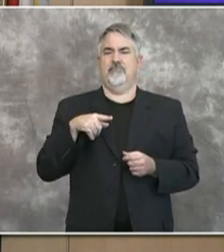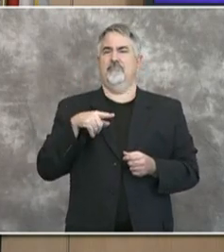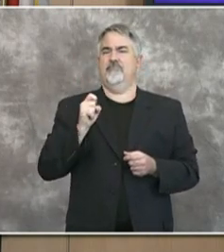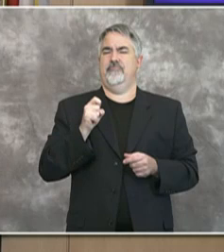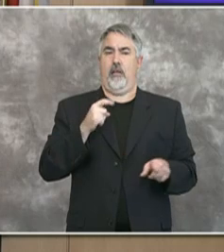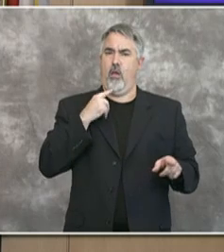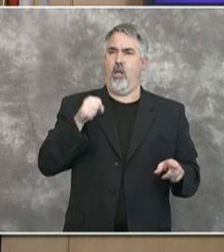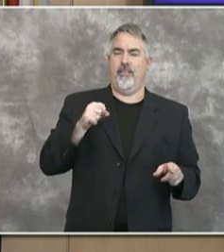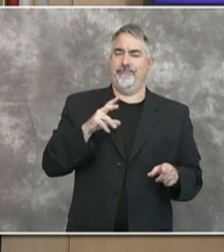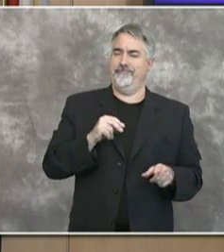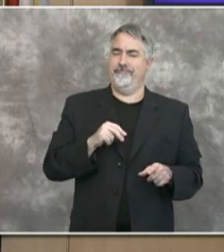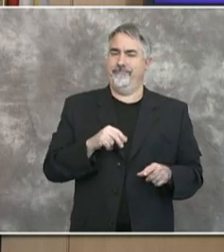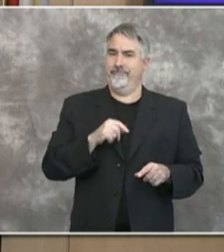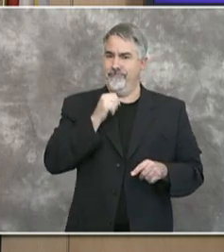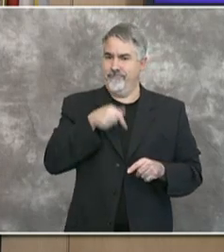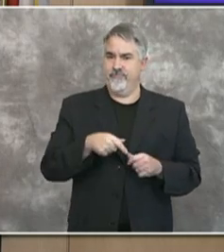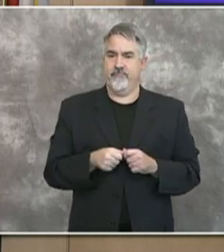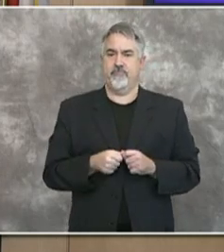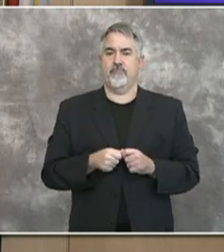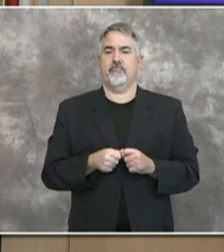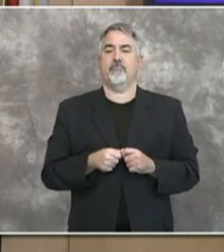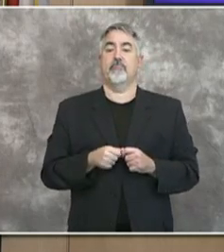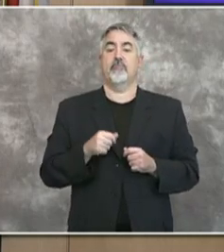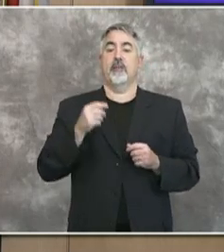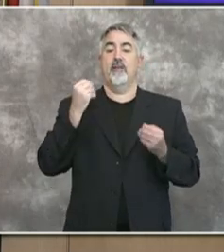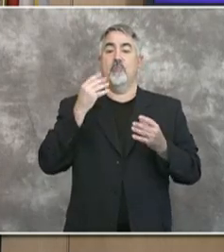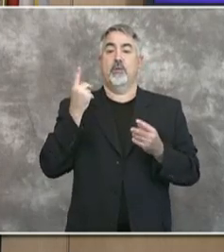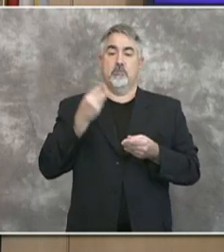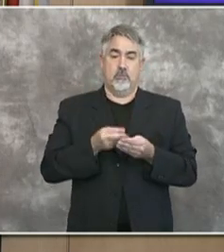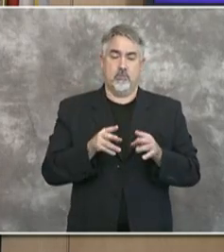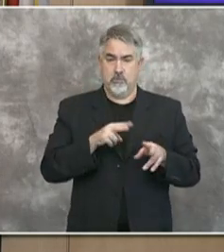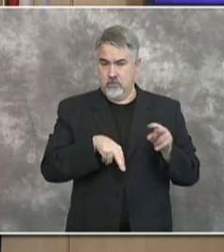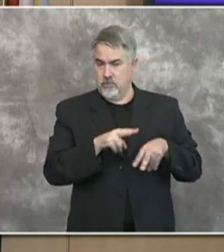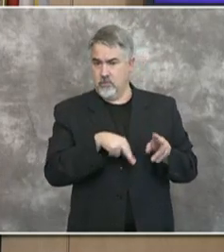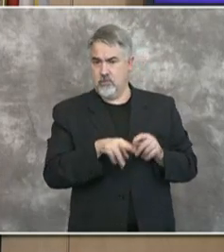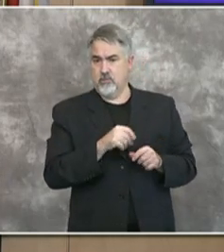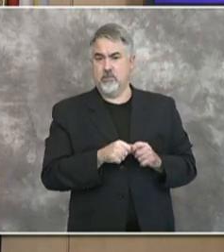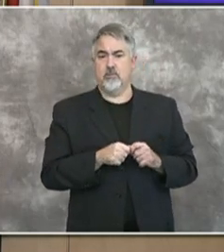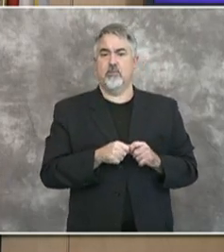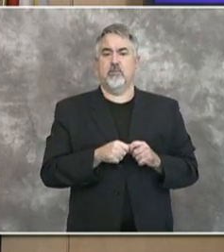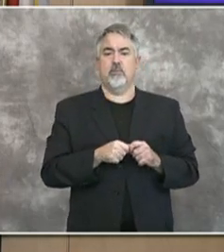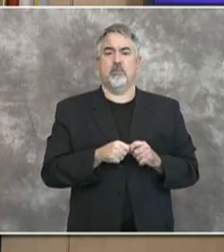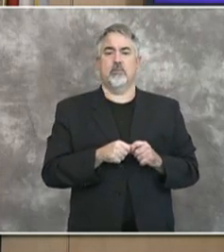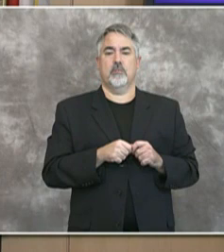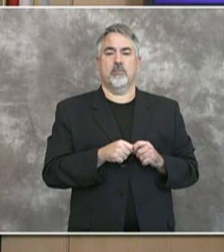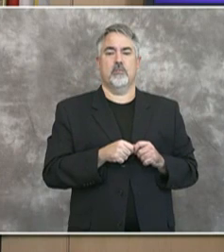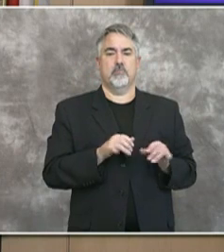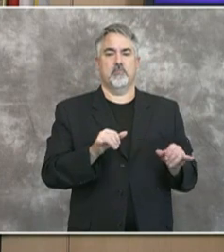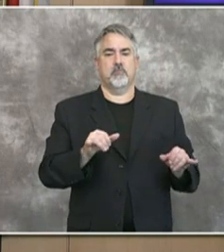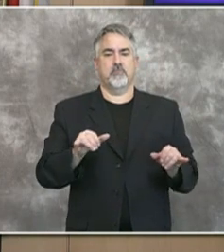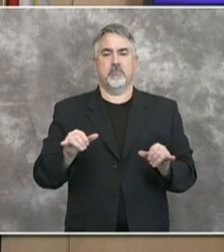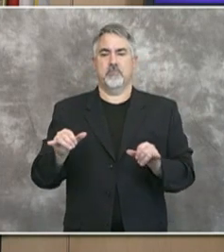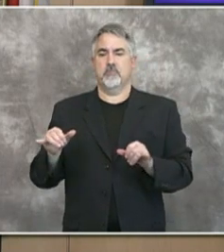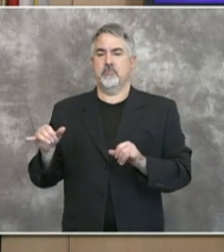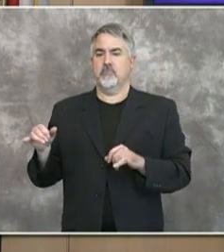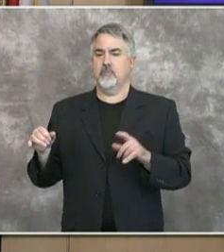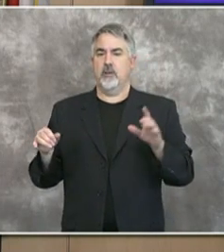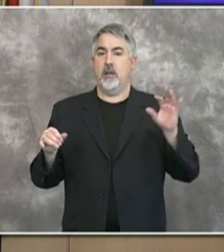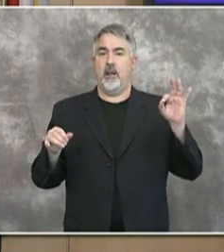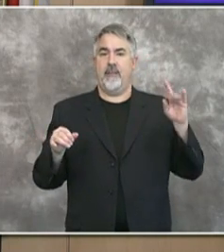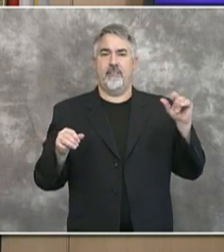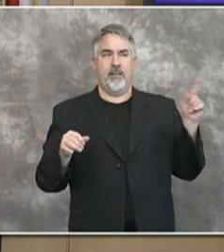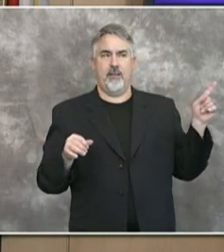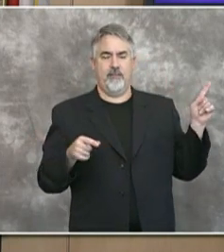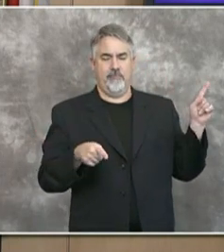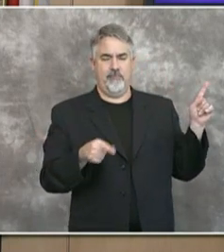fact, the information that they were providing to patients after that testing wasn't consistent with what FDA